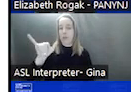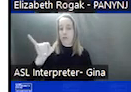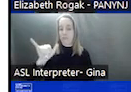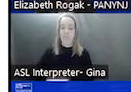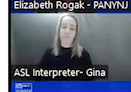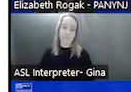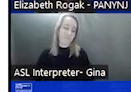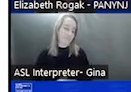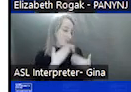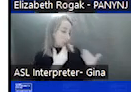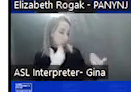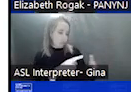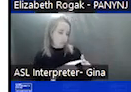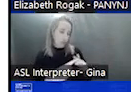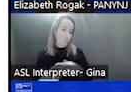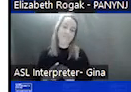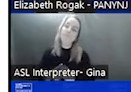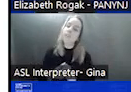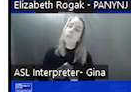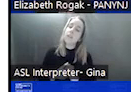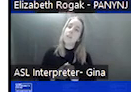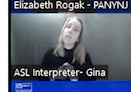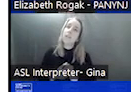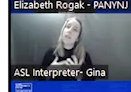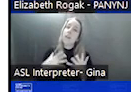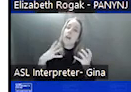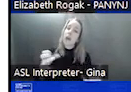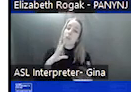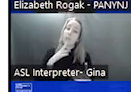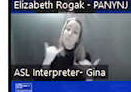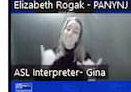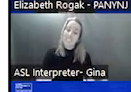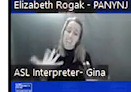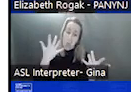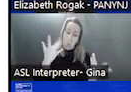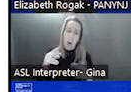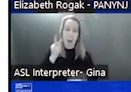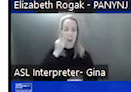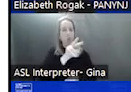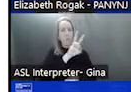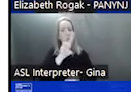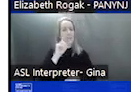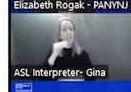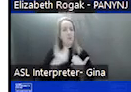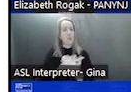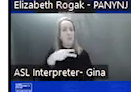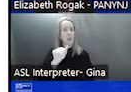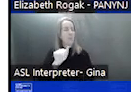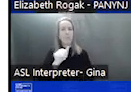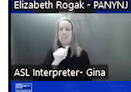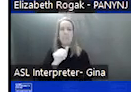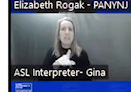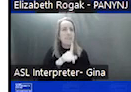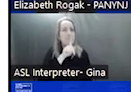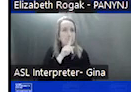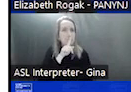Thank you. Please go ahead. I wanted to speak today because I looked at the website for the new Port Authority and I didn't see any mention of